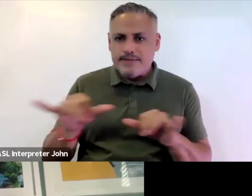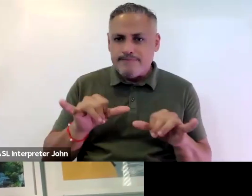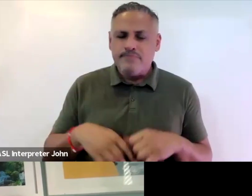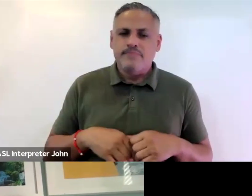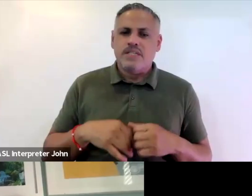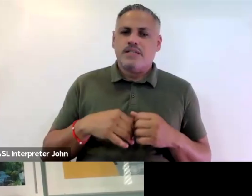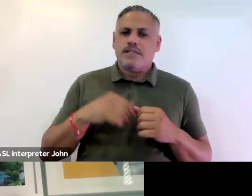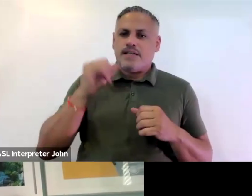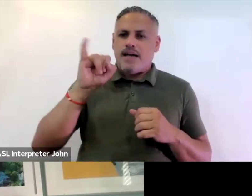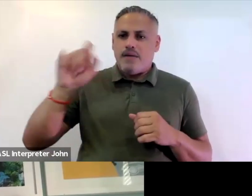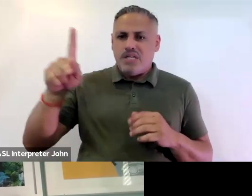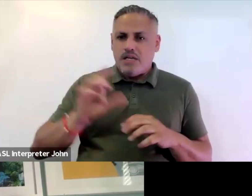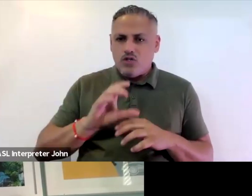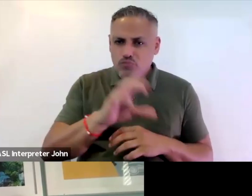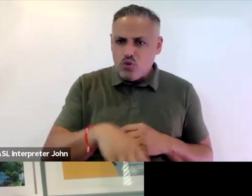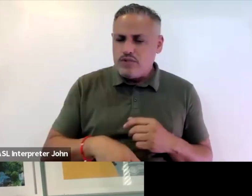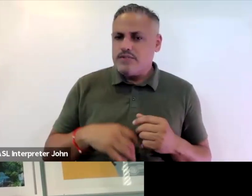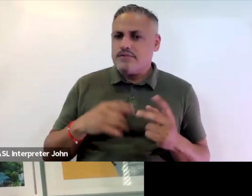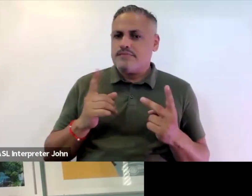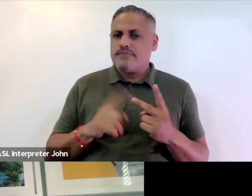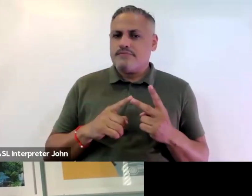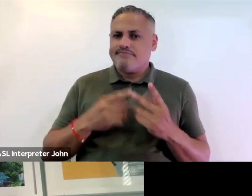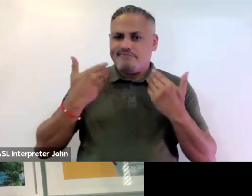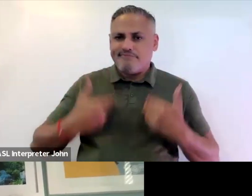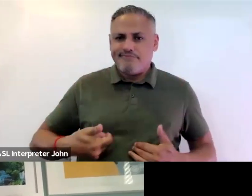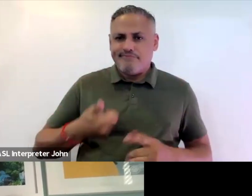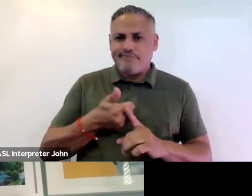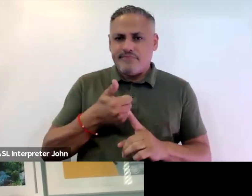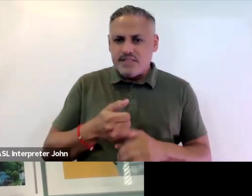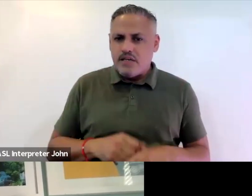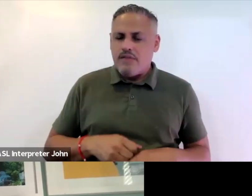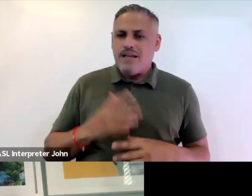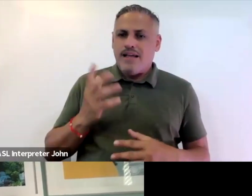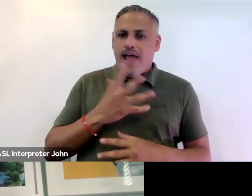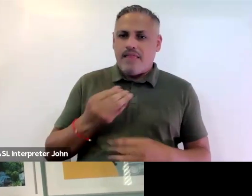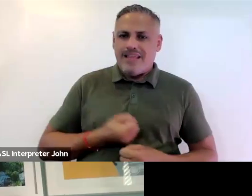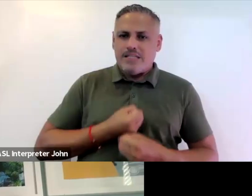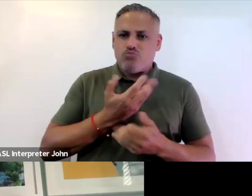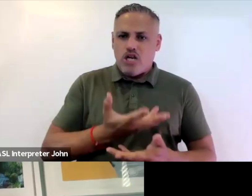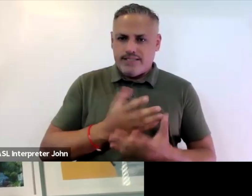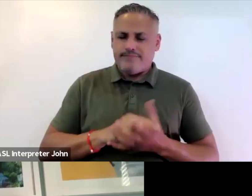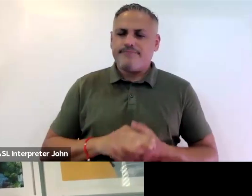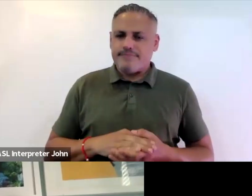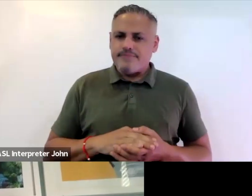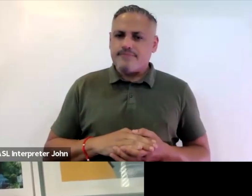property contributions, to the choreography itself, and to the expression of